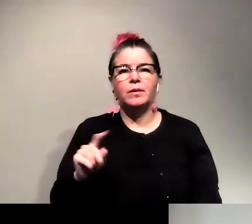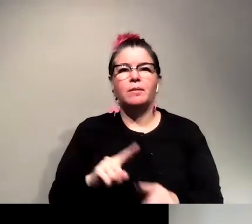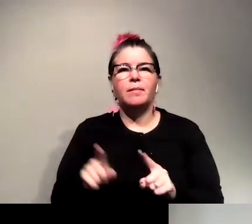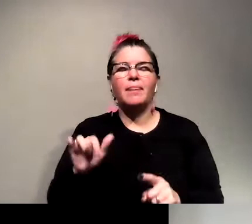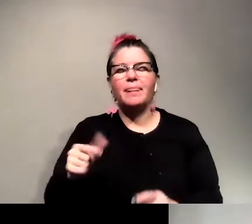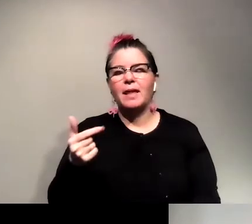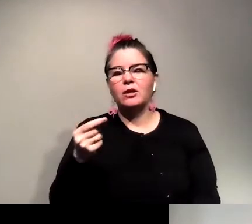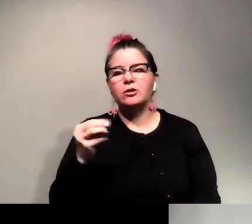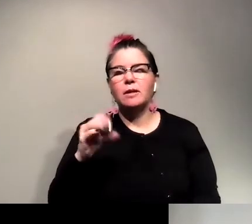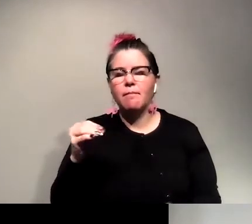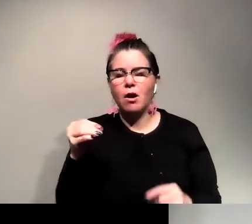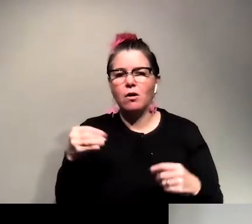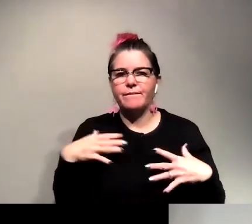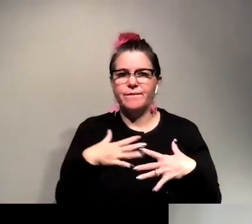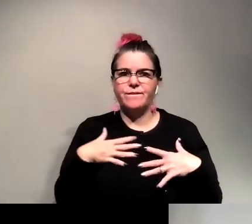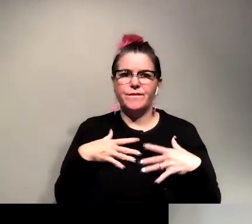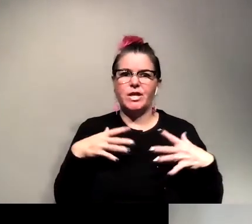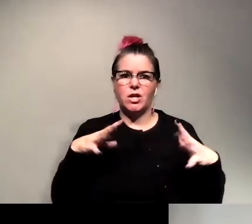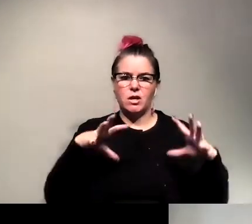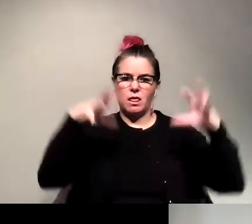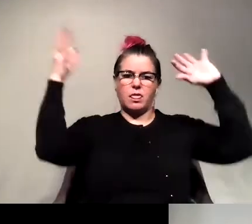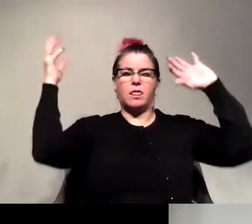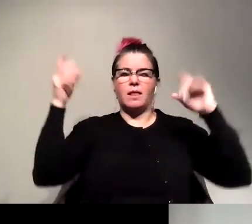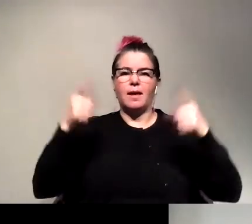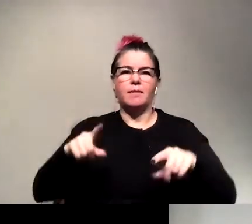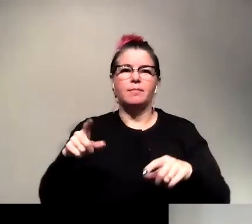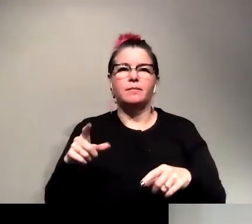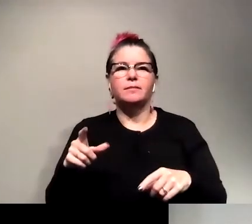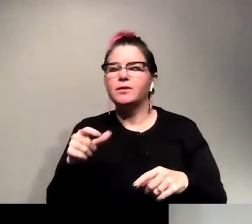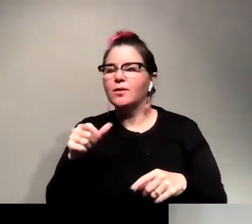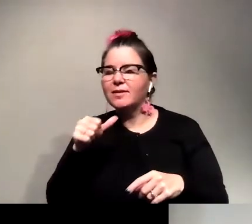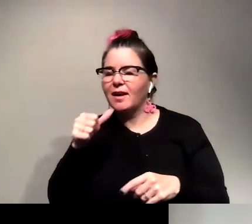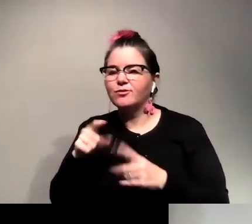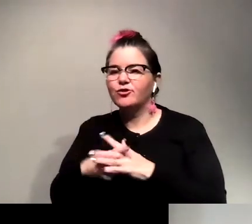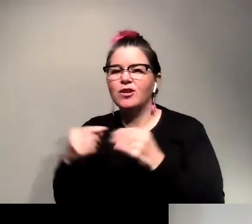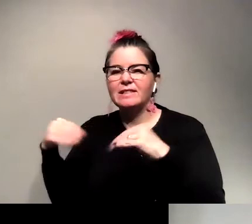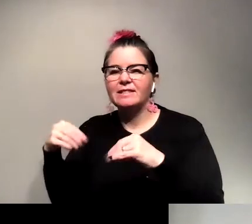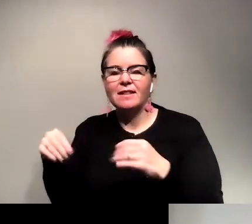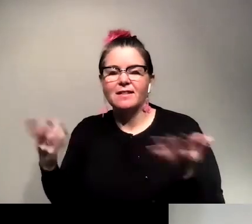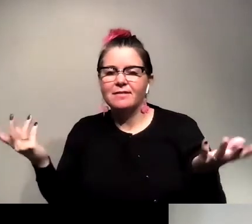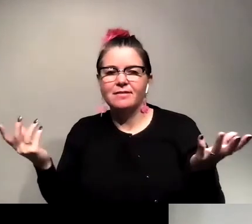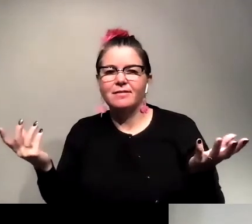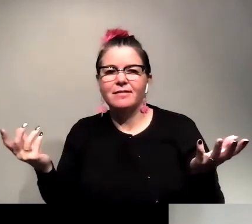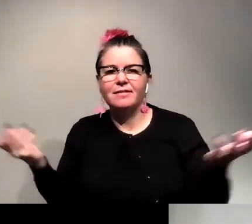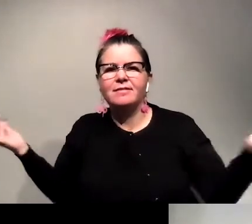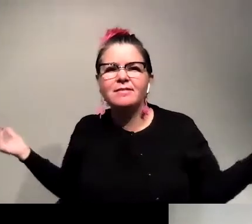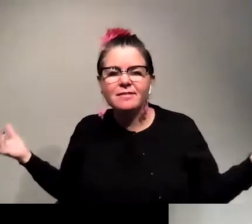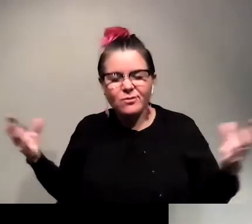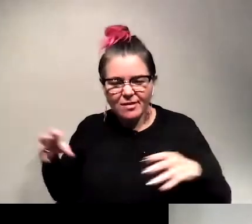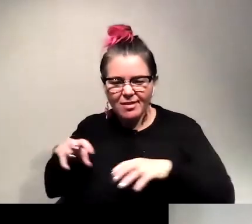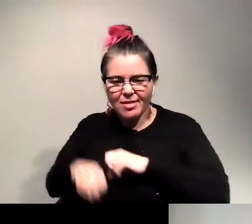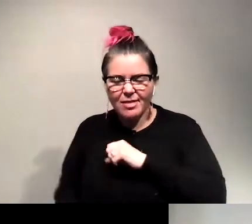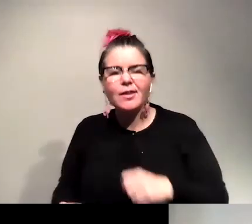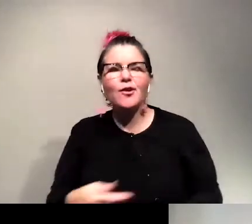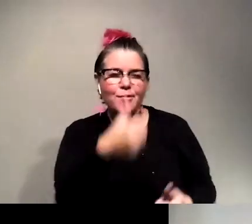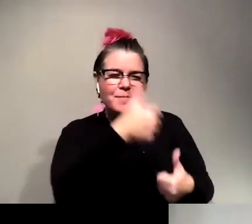GMO fear thing happening. And so they didn't make it to market. And that just like. Yes. I recall that.